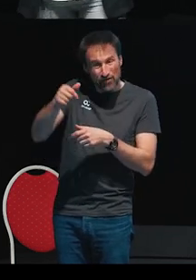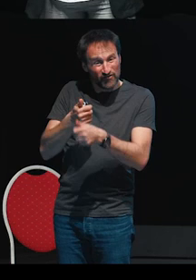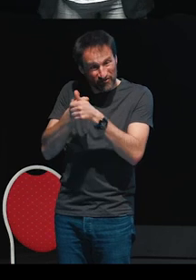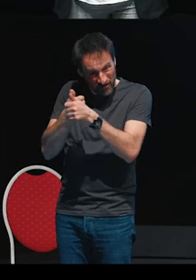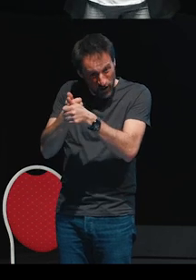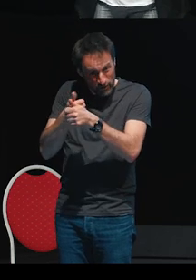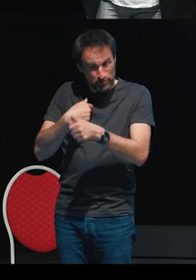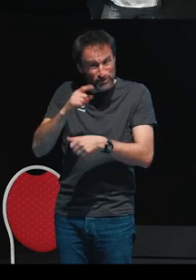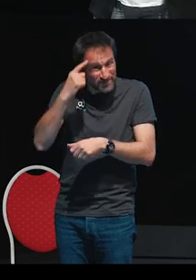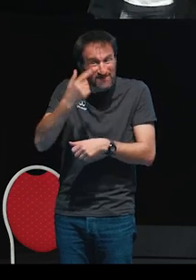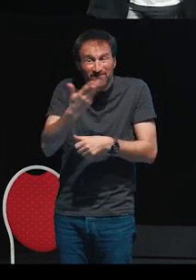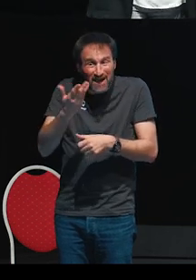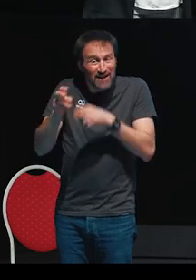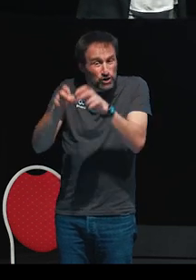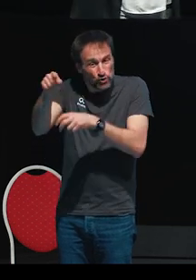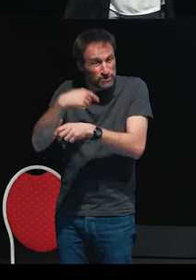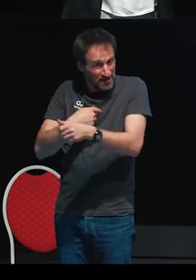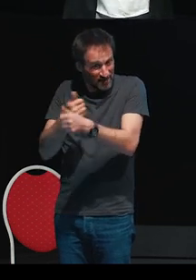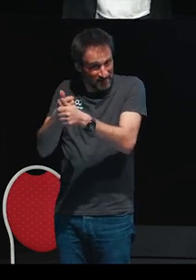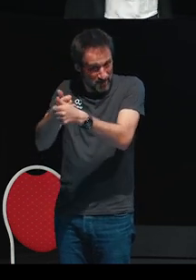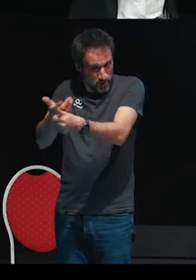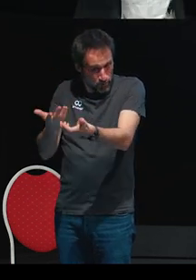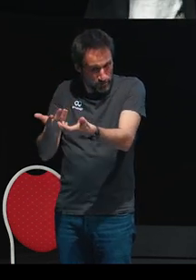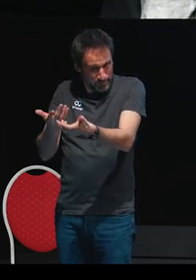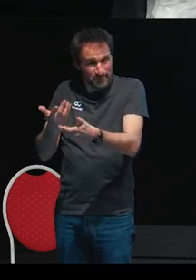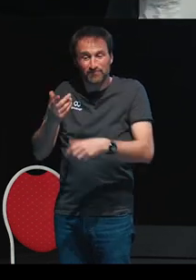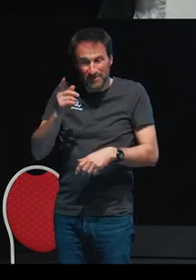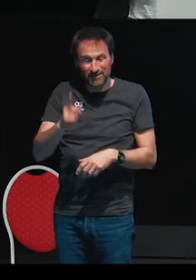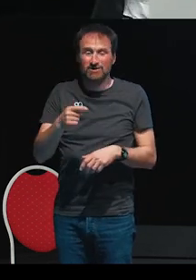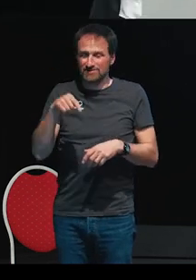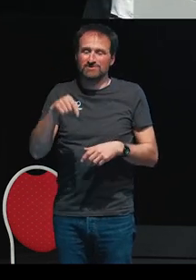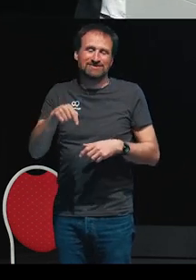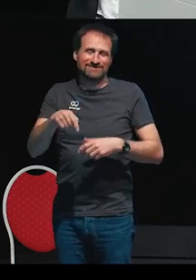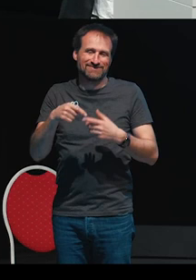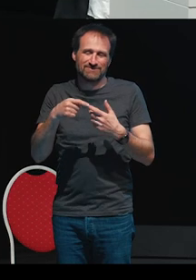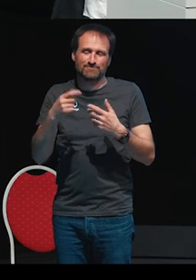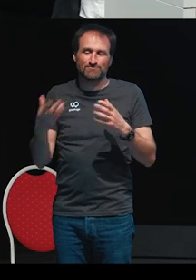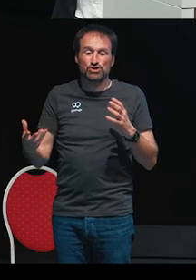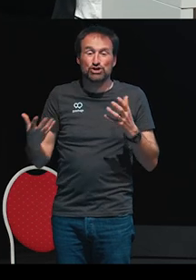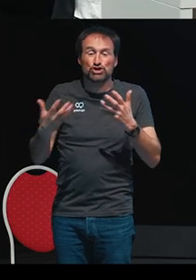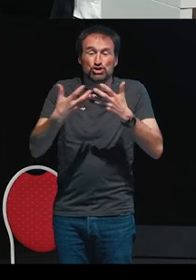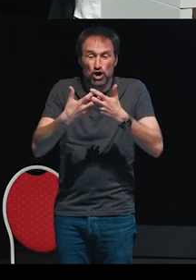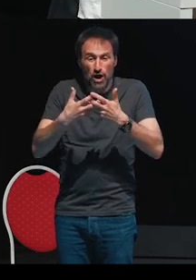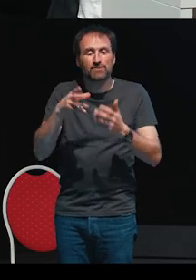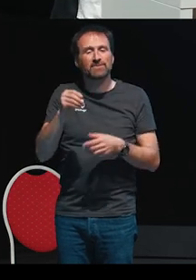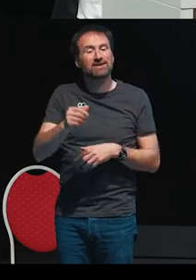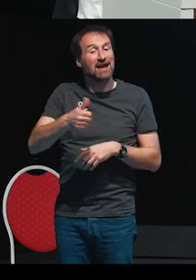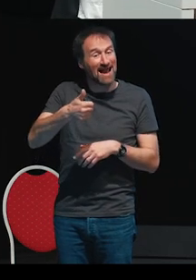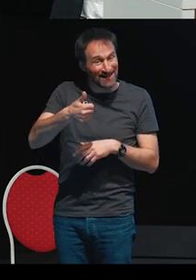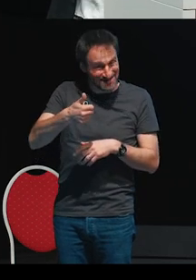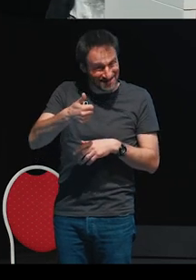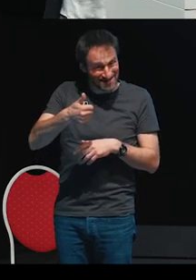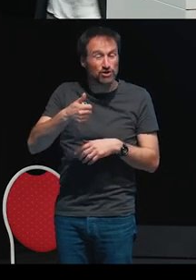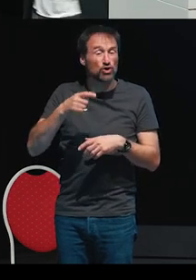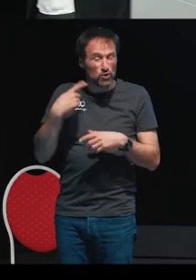users I follow. And I would probably need to join with the likes. And I might be ending